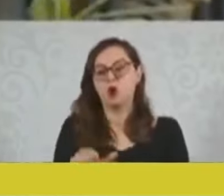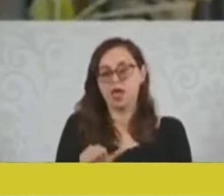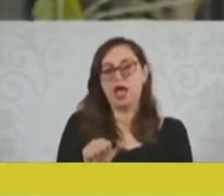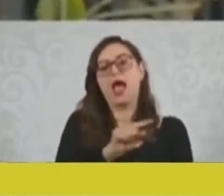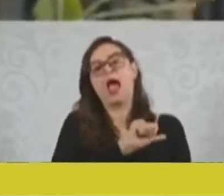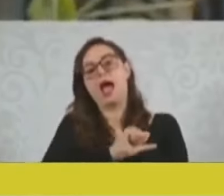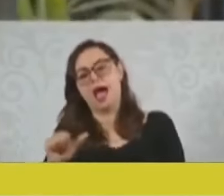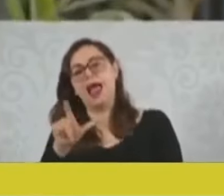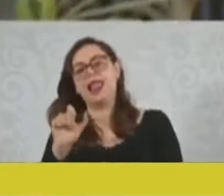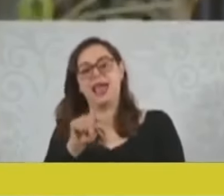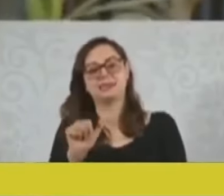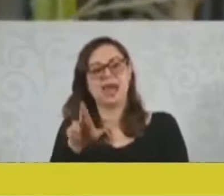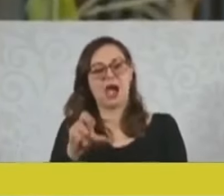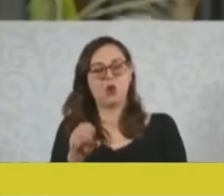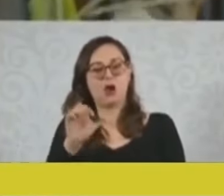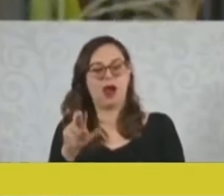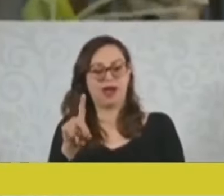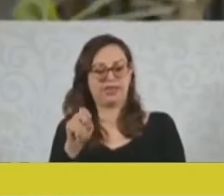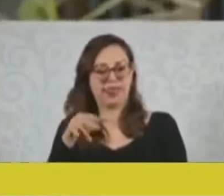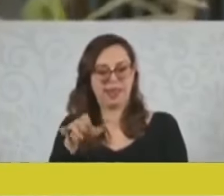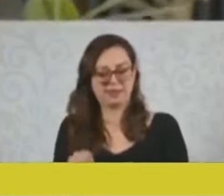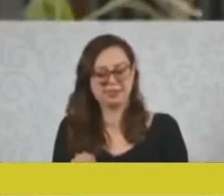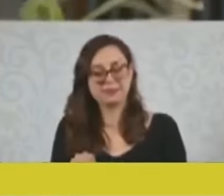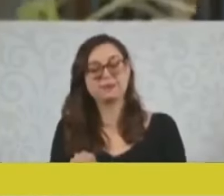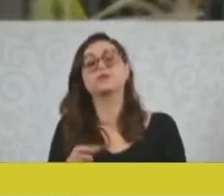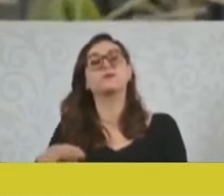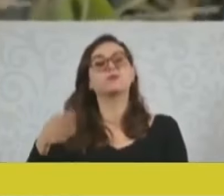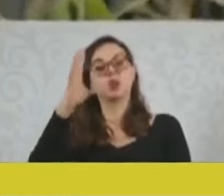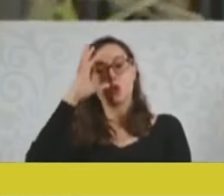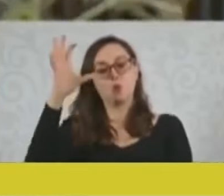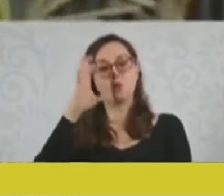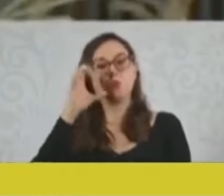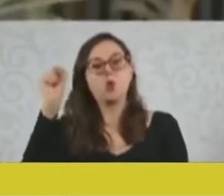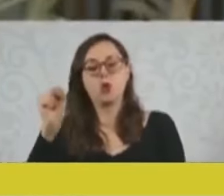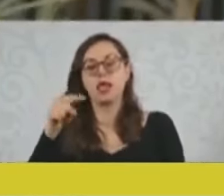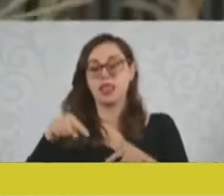Uruapan Zamora and Lázaro Cárdenas Uruapan, in Morelos,